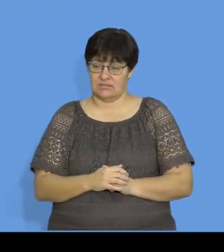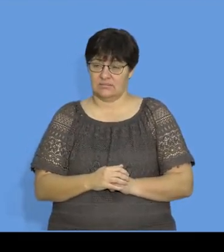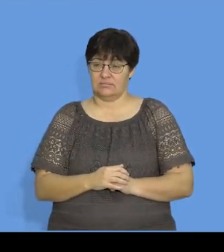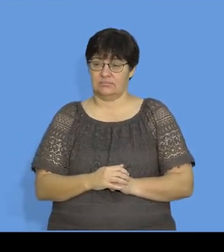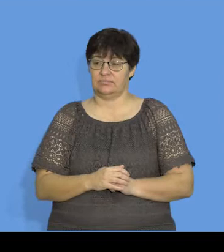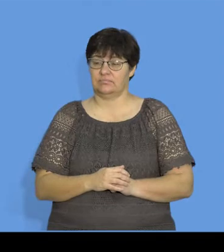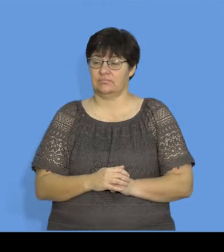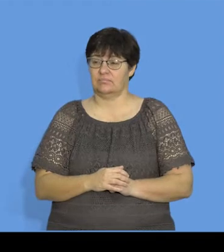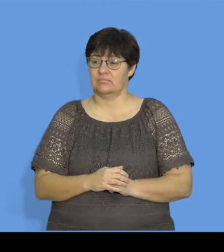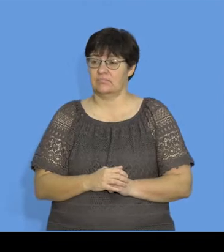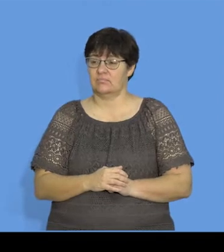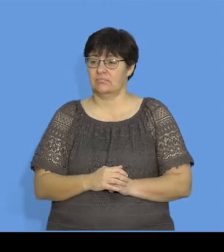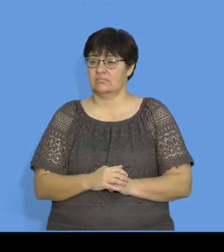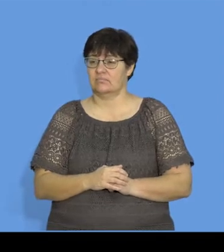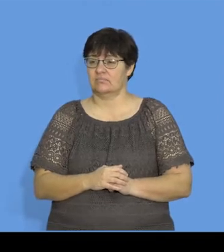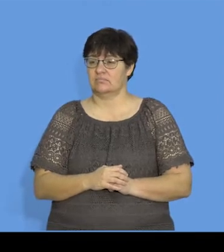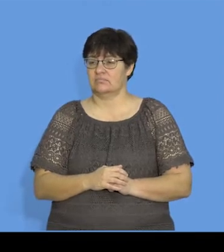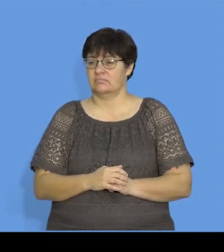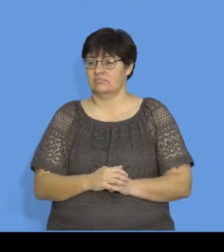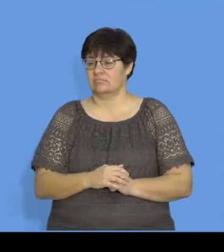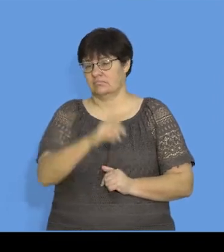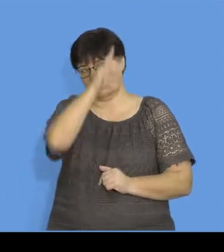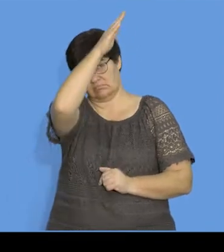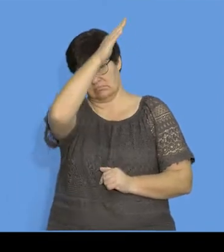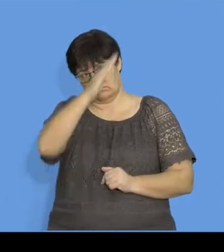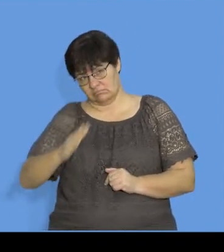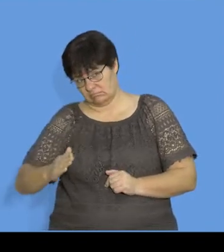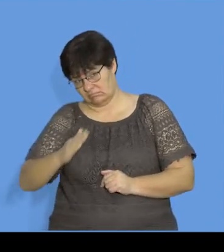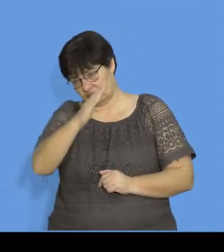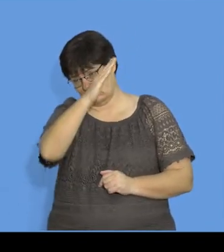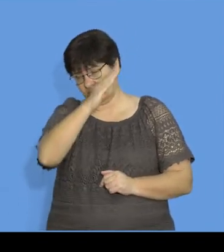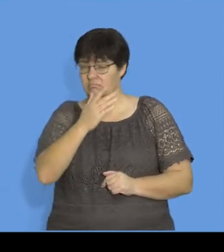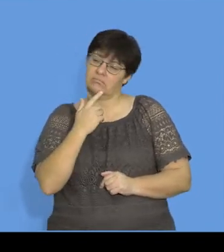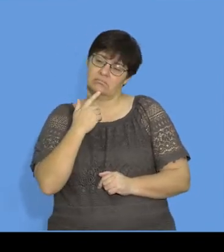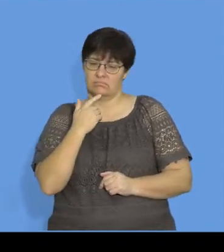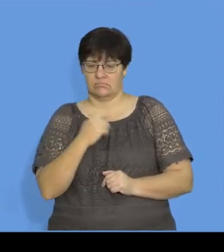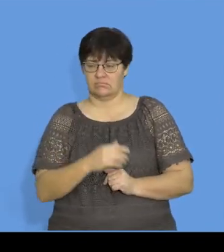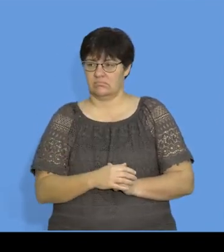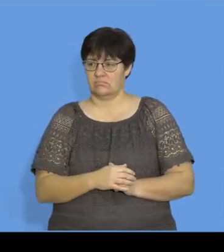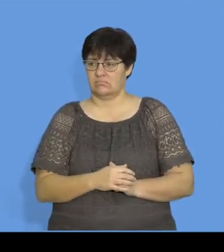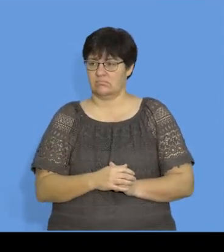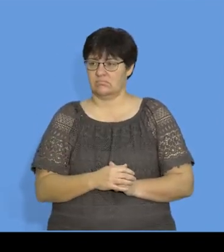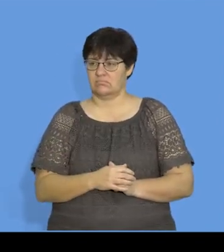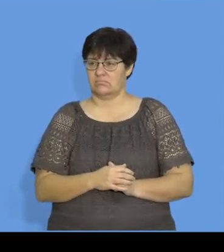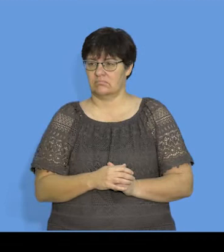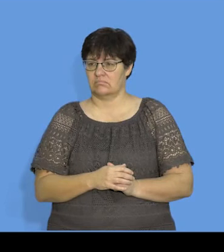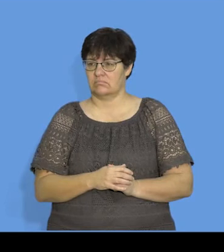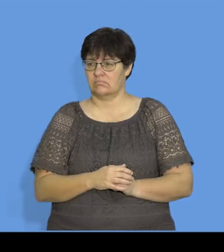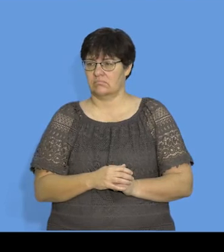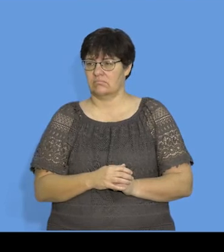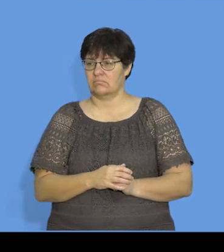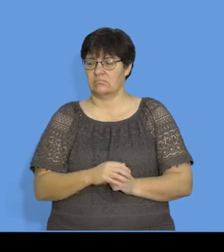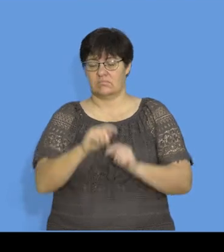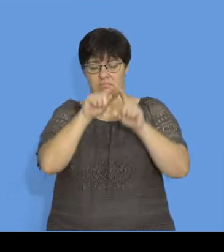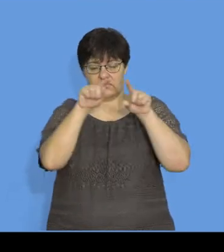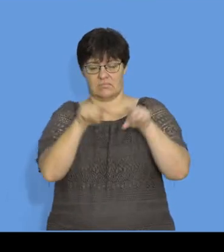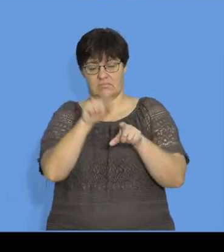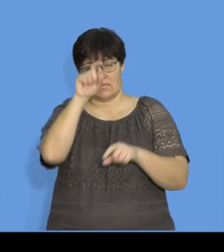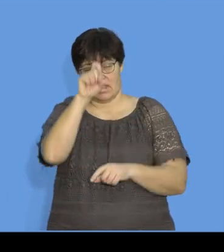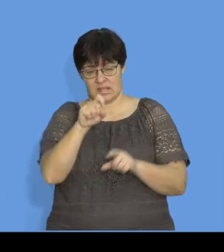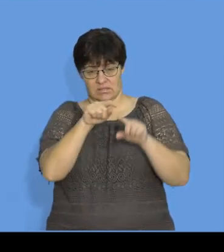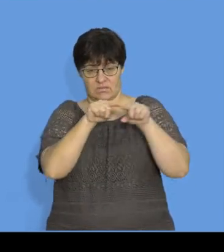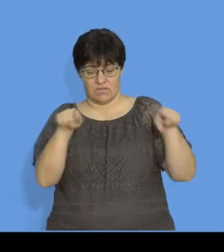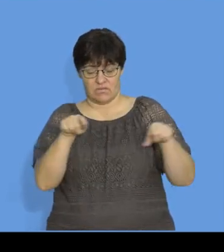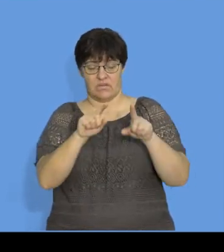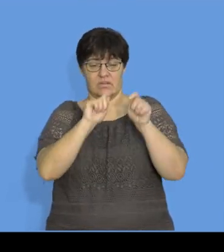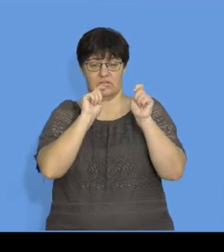okay, and his gradient is change in x over change